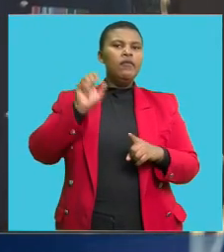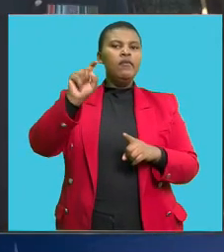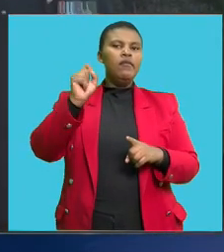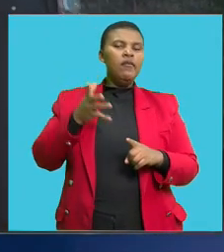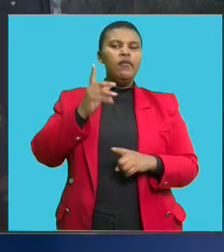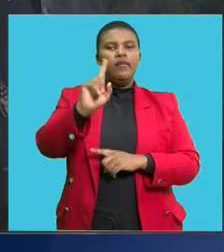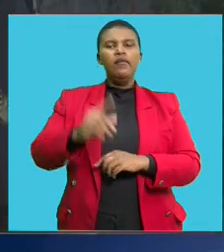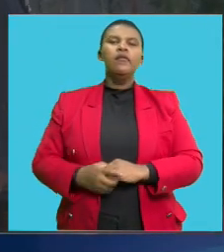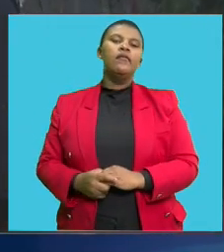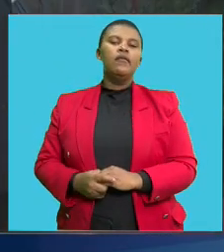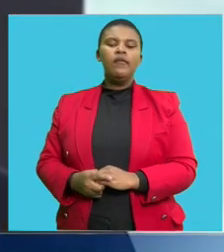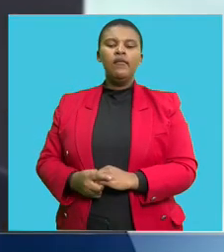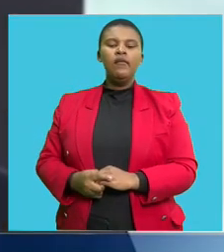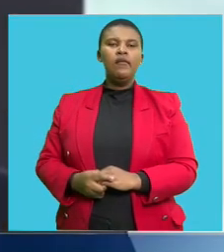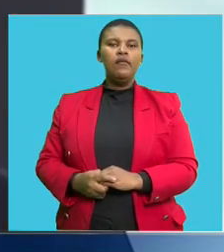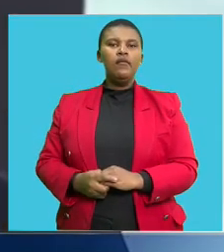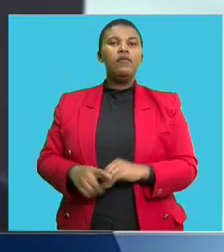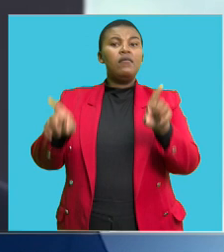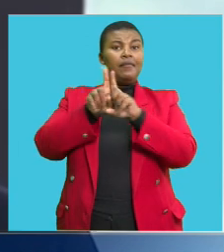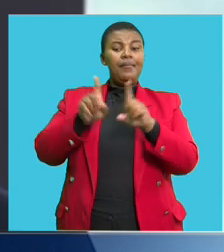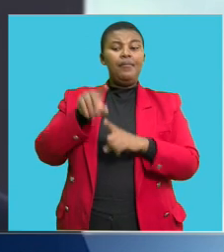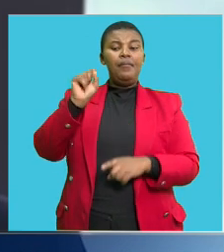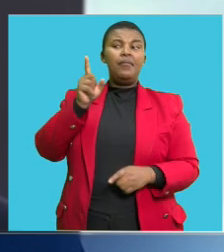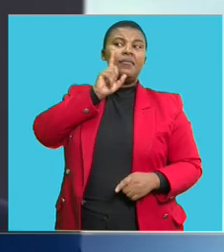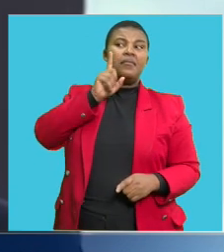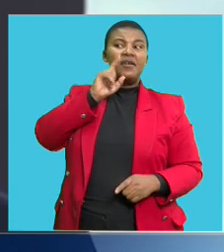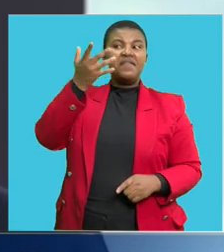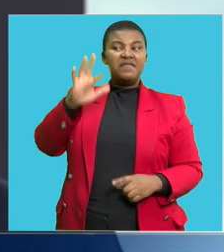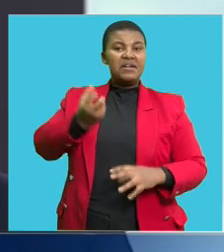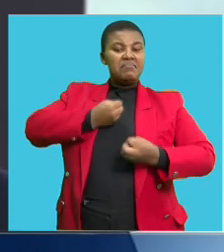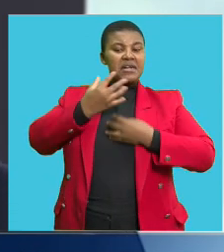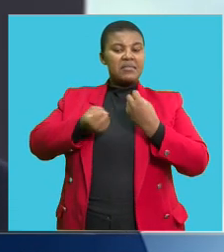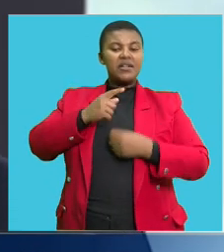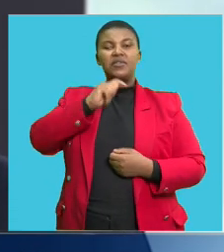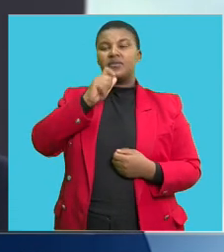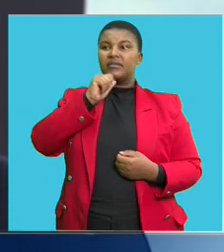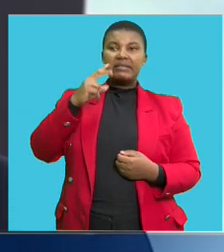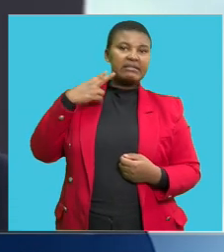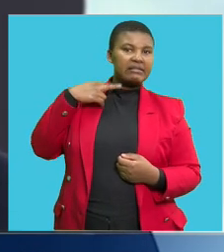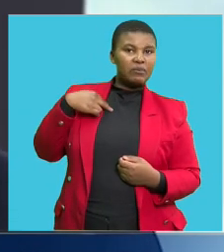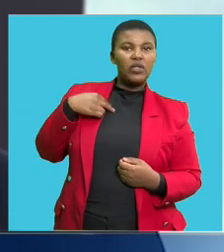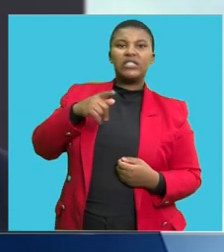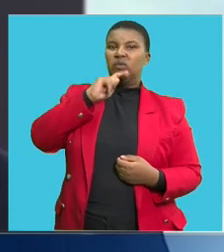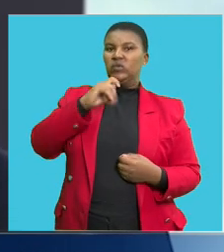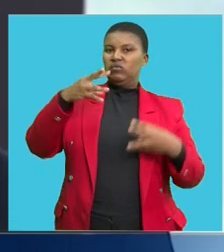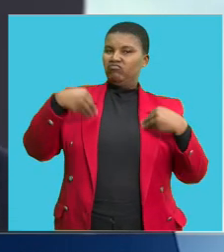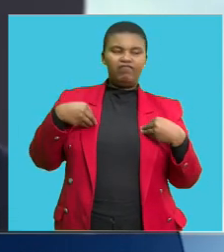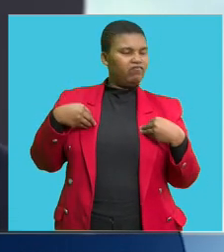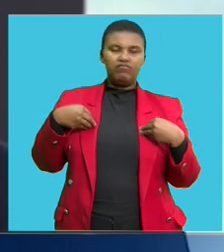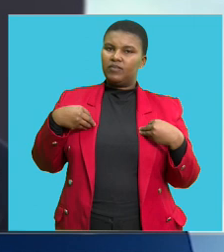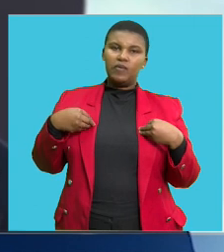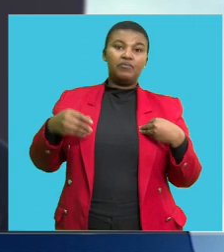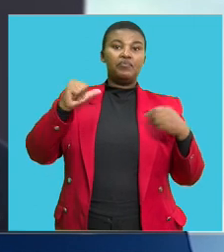aspirations. They have also been unequivocal in expressing their disappointment and disapproval of